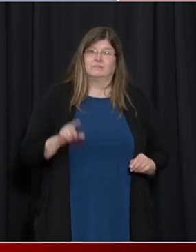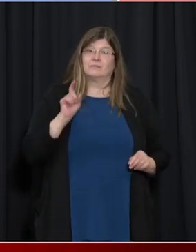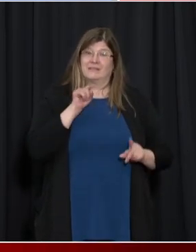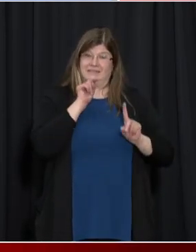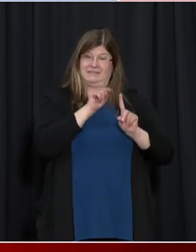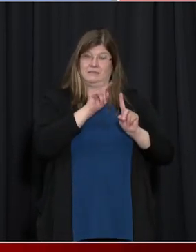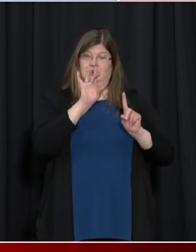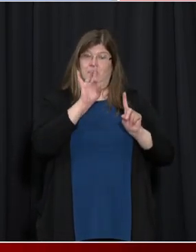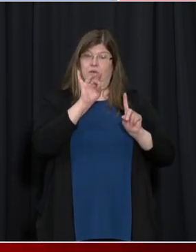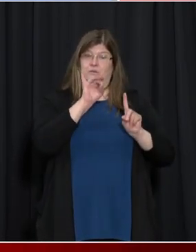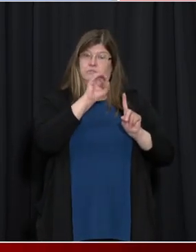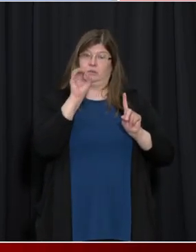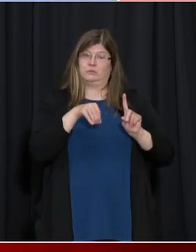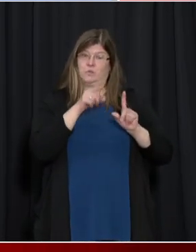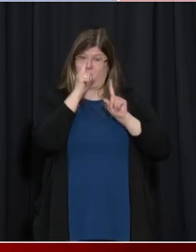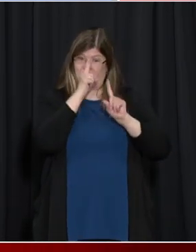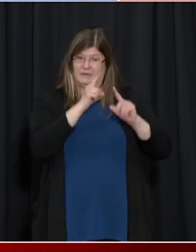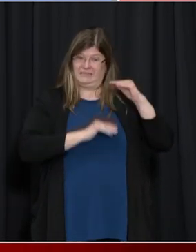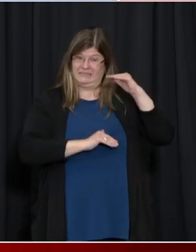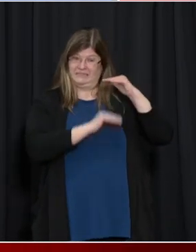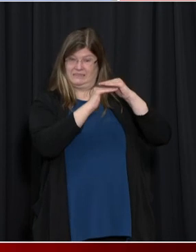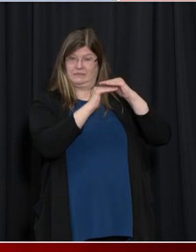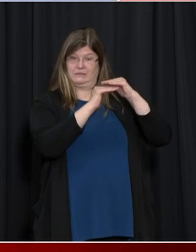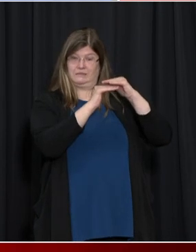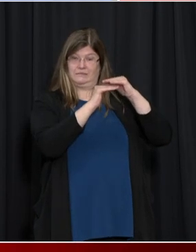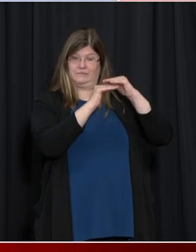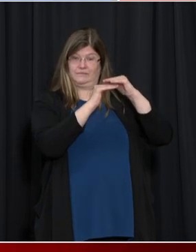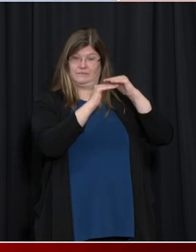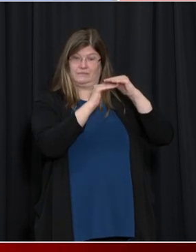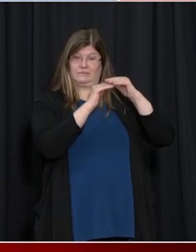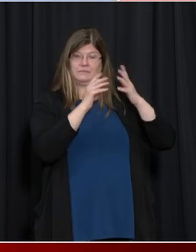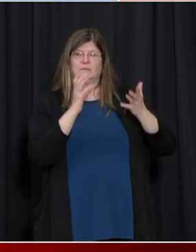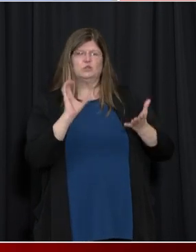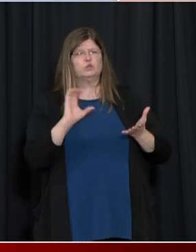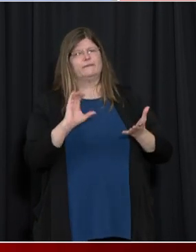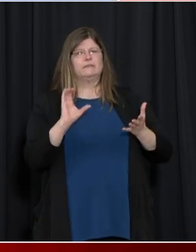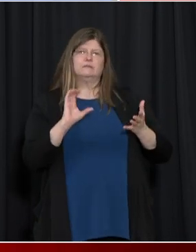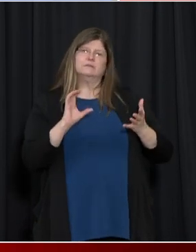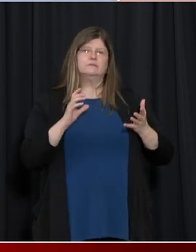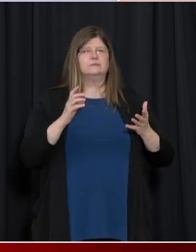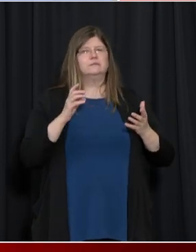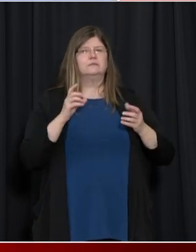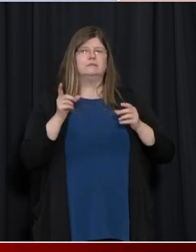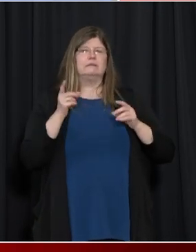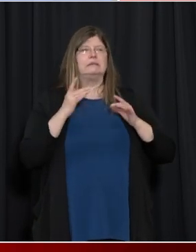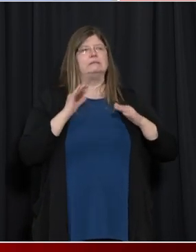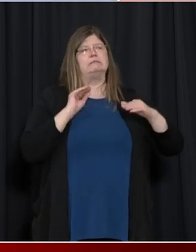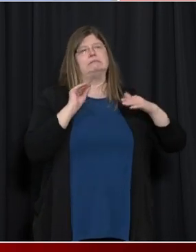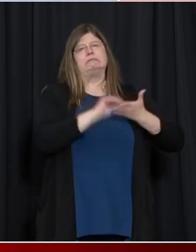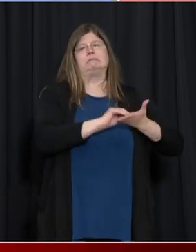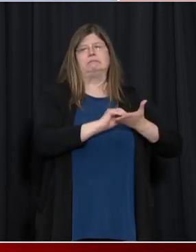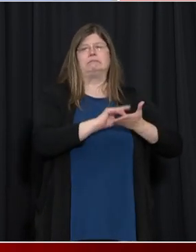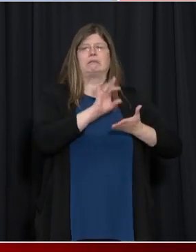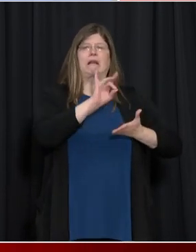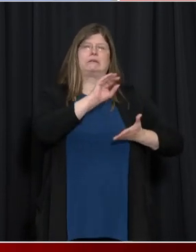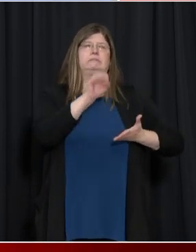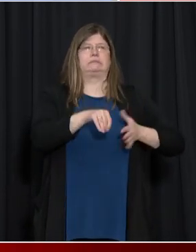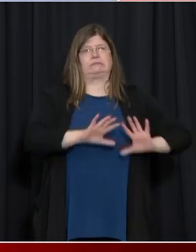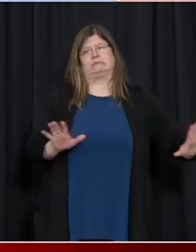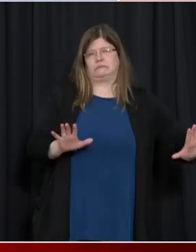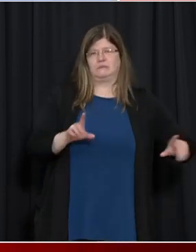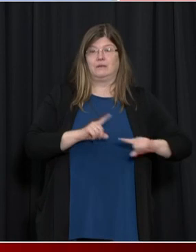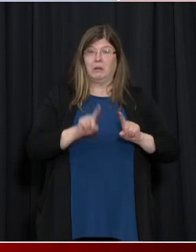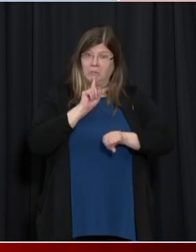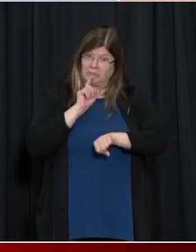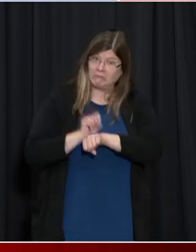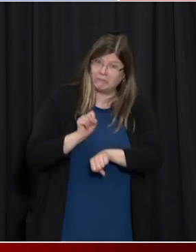actually extremely conservative because it's our operating number at baseline. It doesn't even take into consideration the additional 1,004 beds